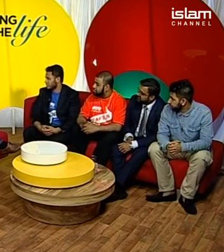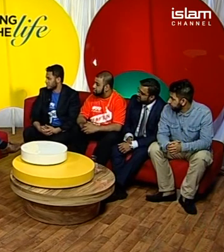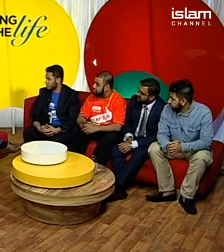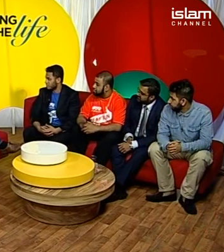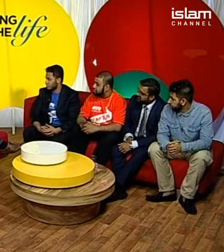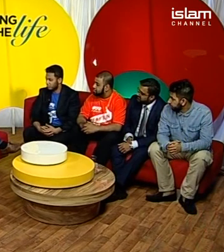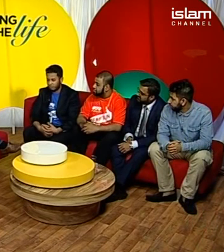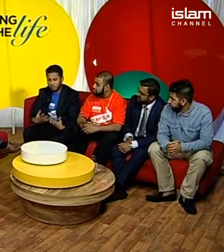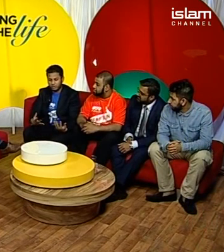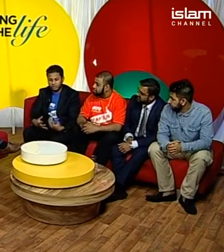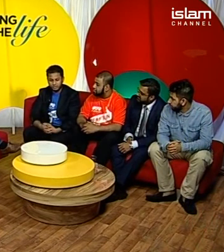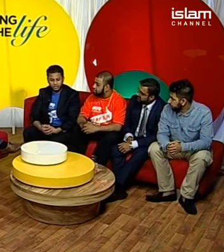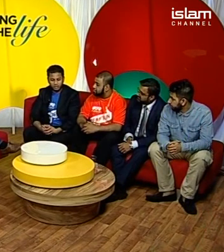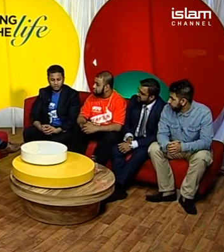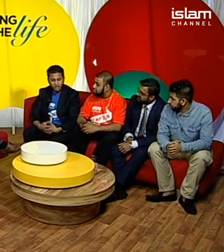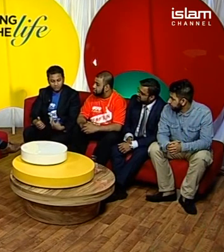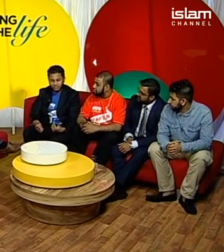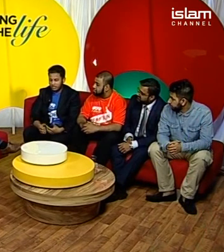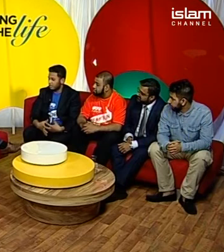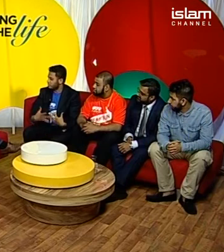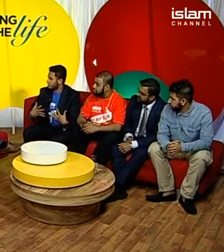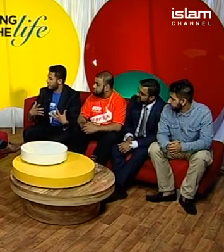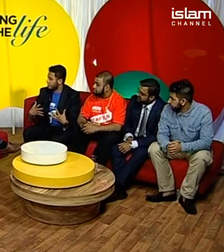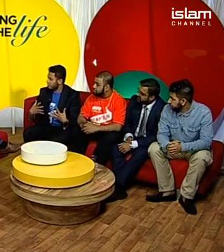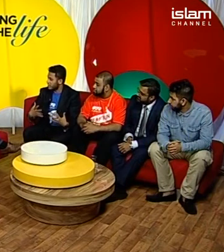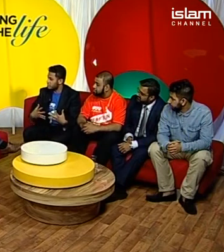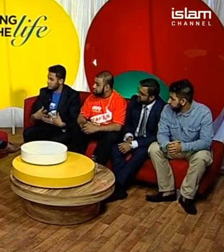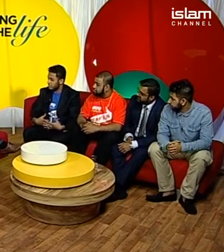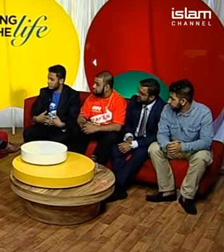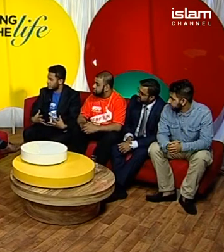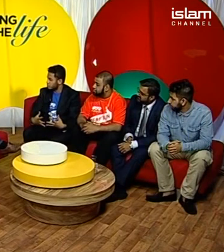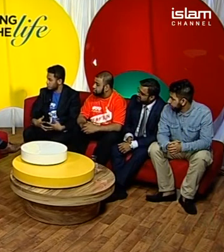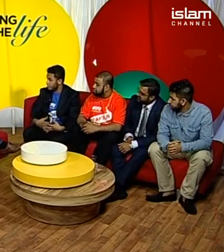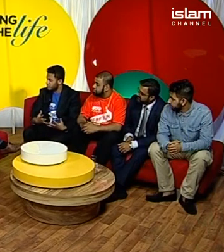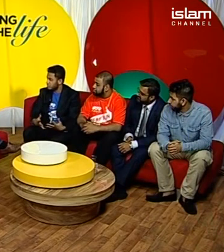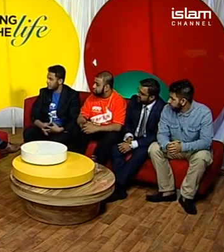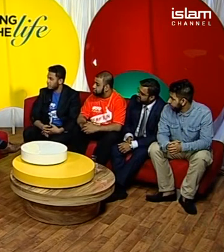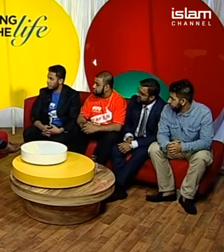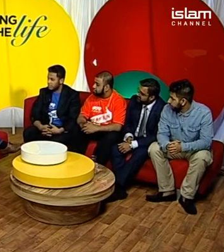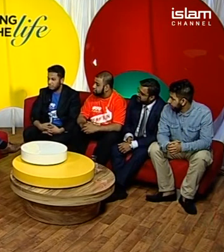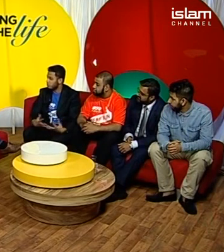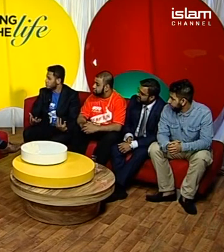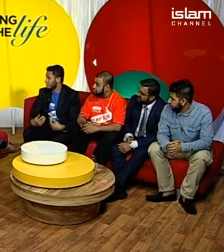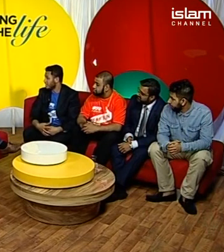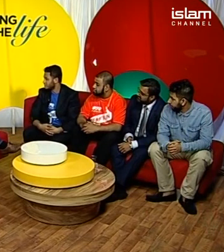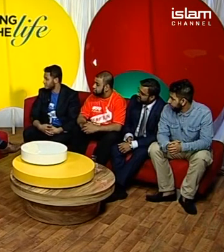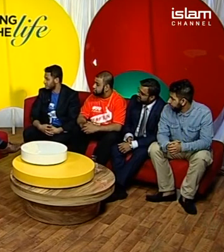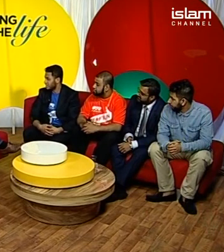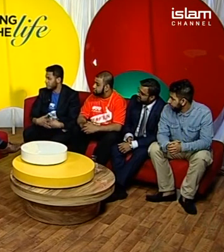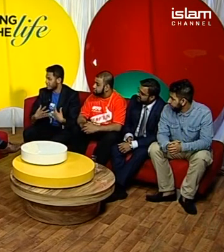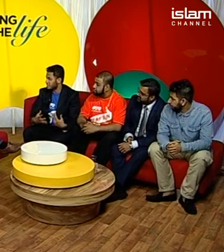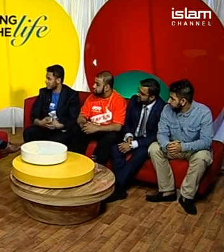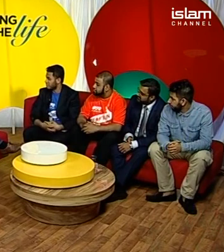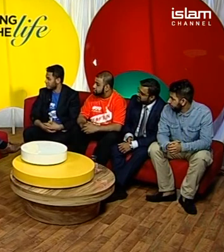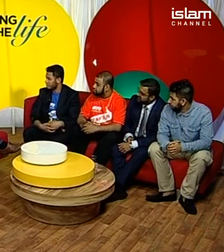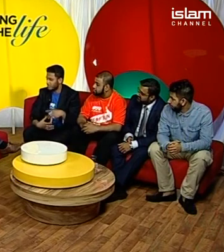largest amongst the deaf community. But from what we know, alhamdulillah, a lot of the major deaf institutes, mainstream, they've been retweeting us. They've